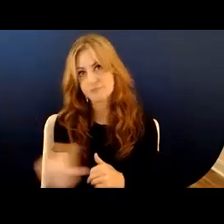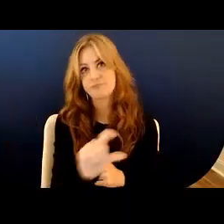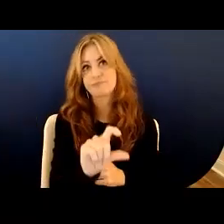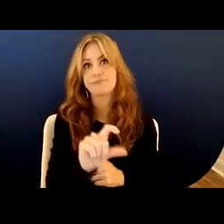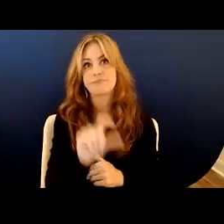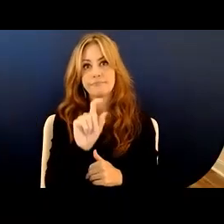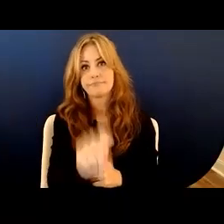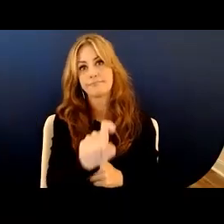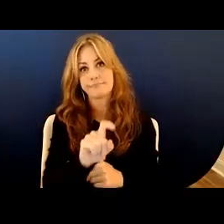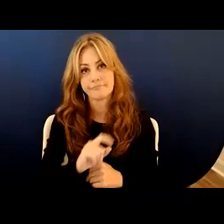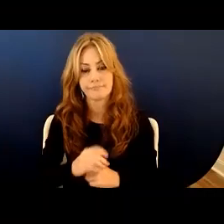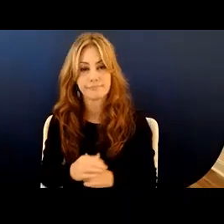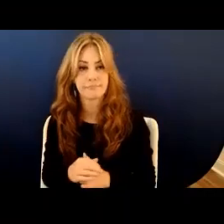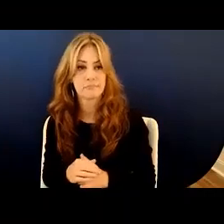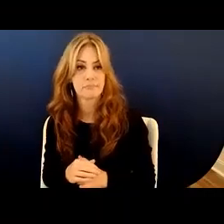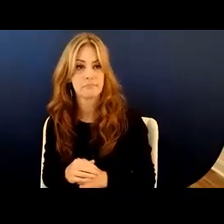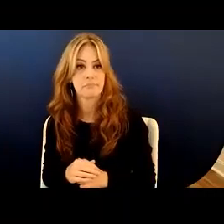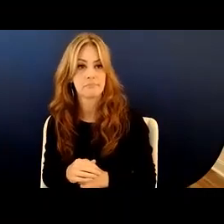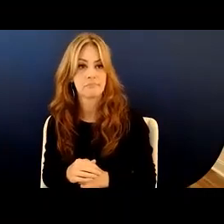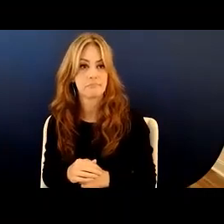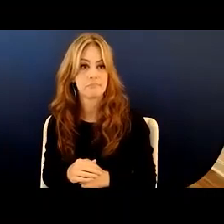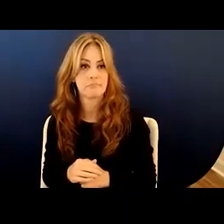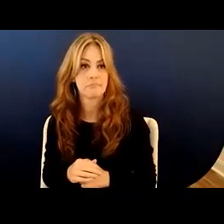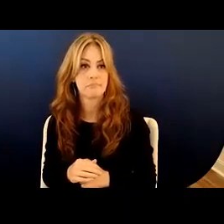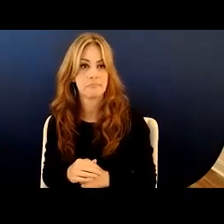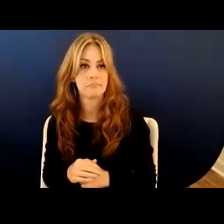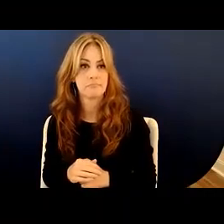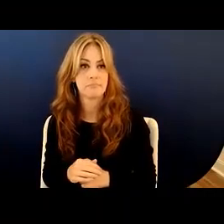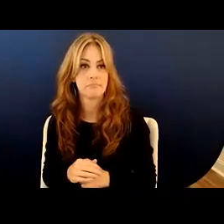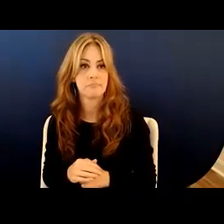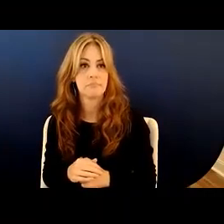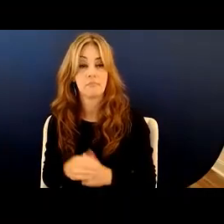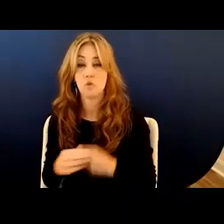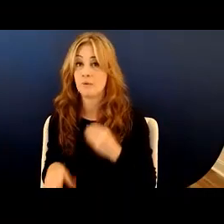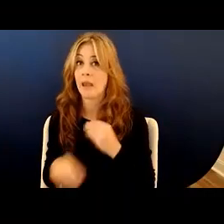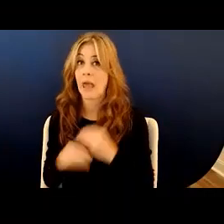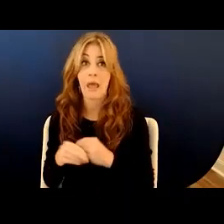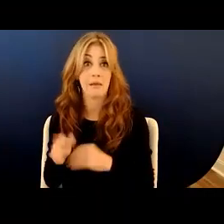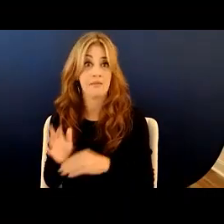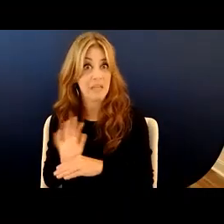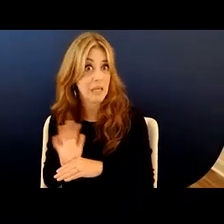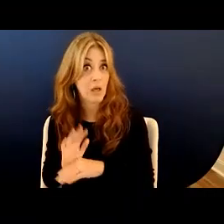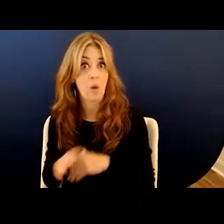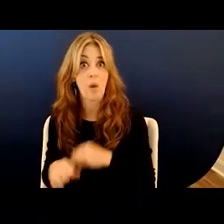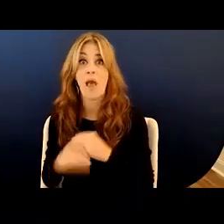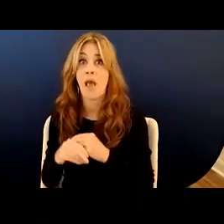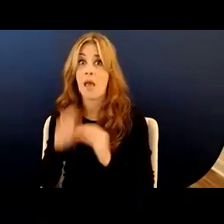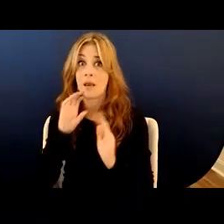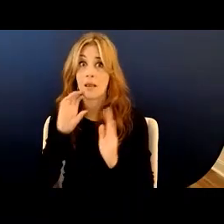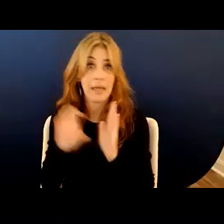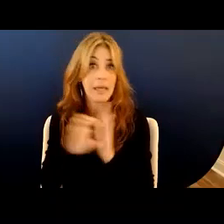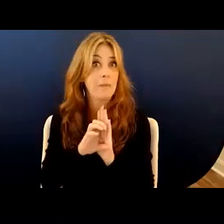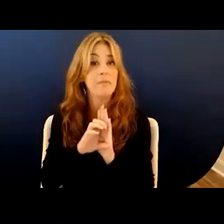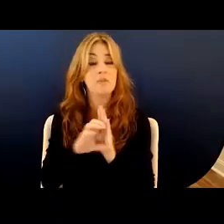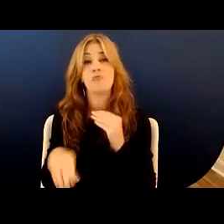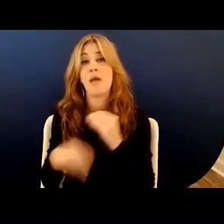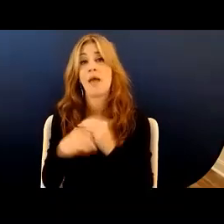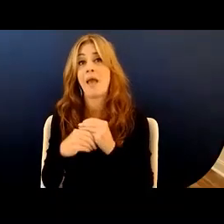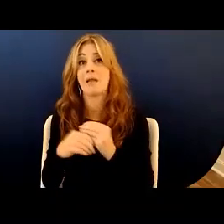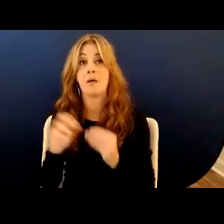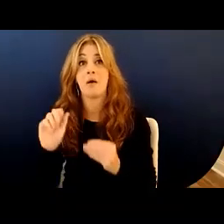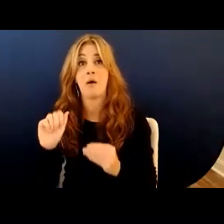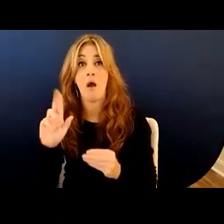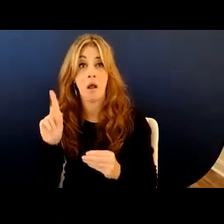in and add them there. Add videos, add images, add sound files here also.